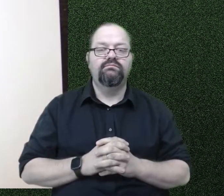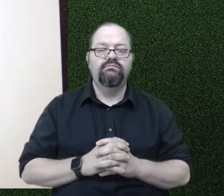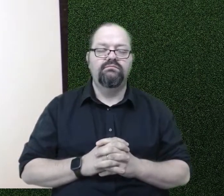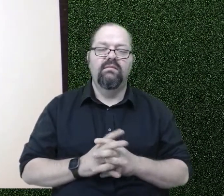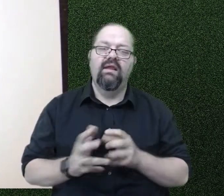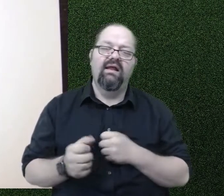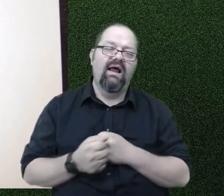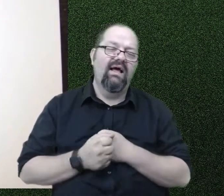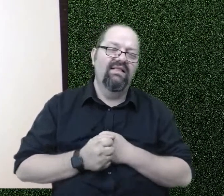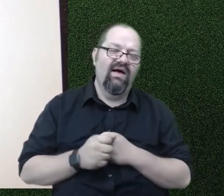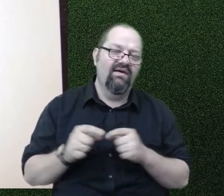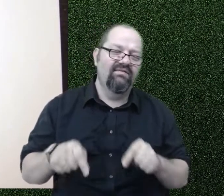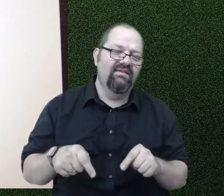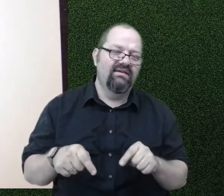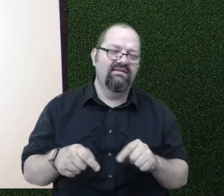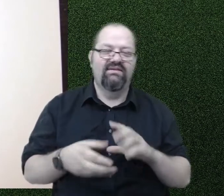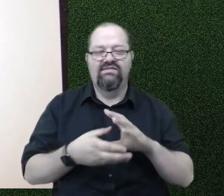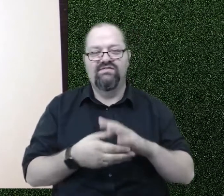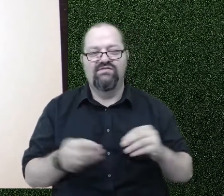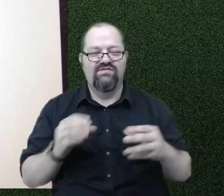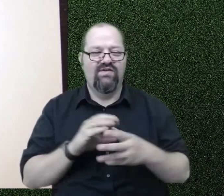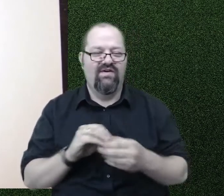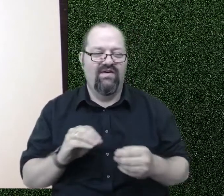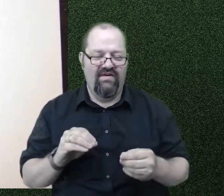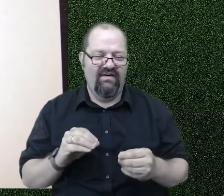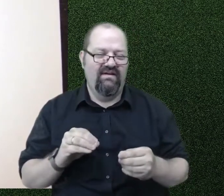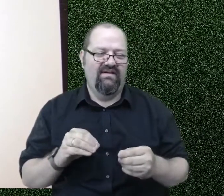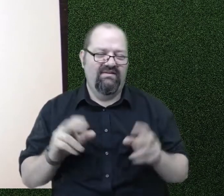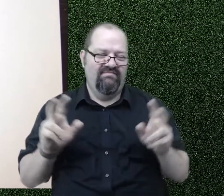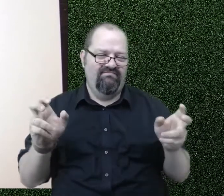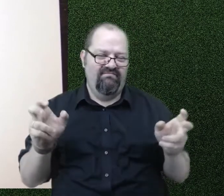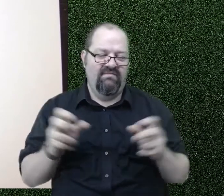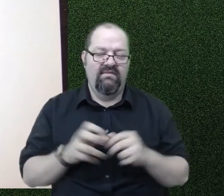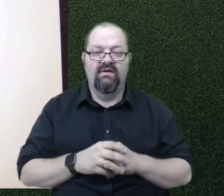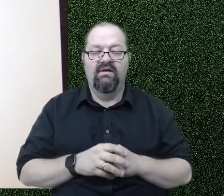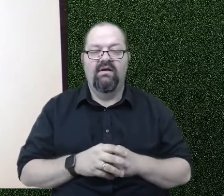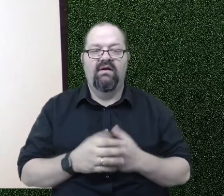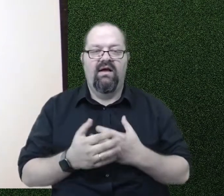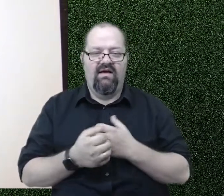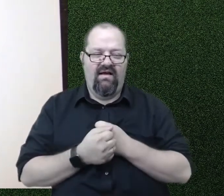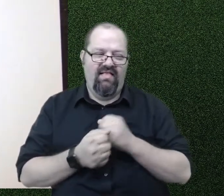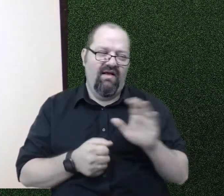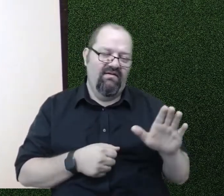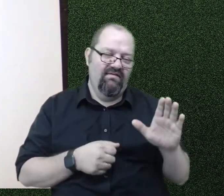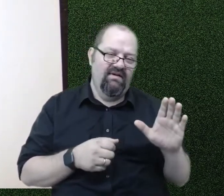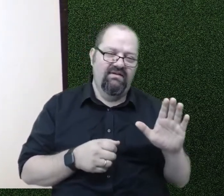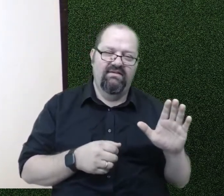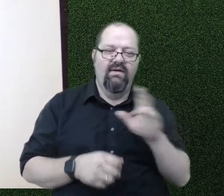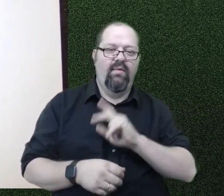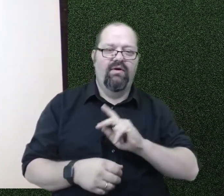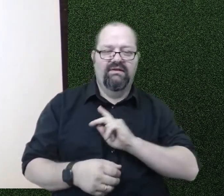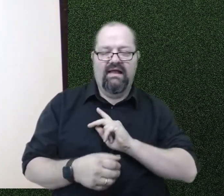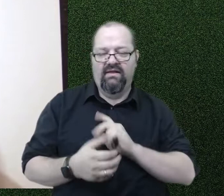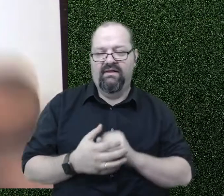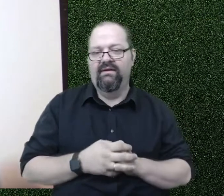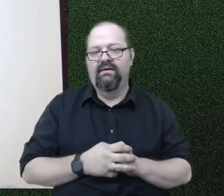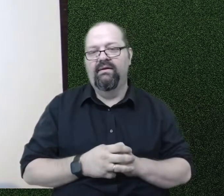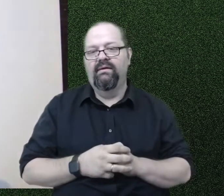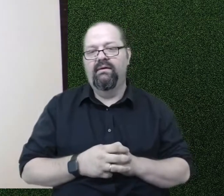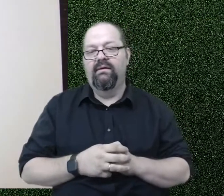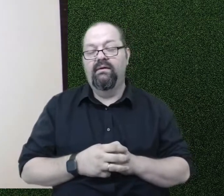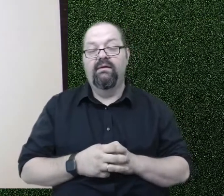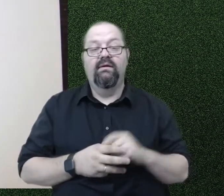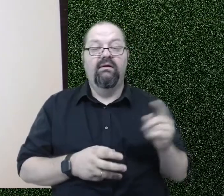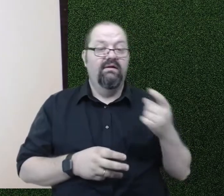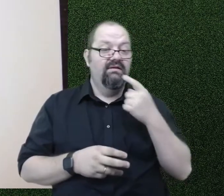I love this story. I love Larry's wonderful, whimsical personality. He'd